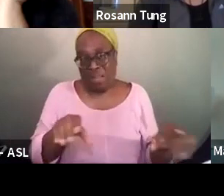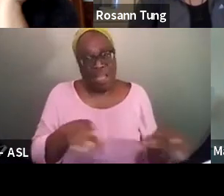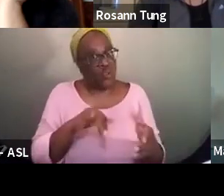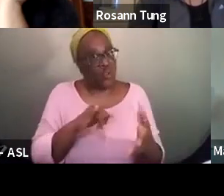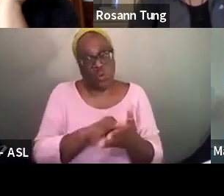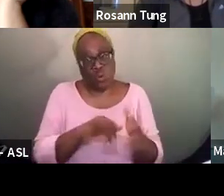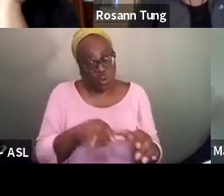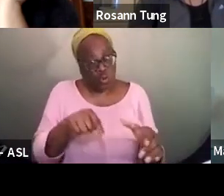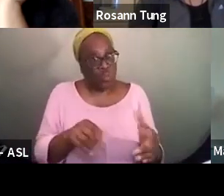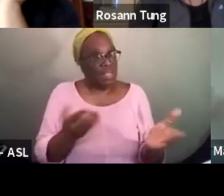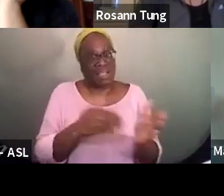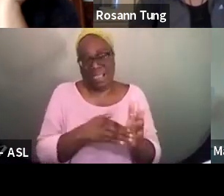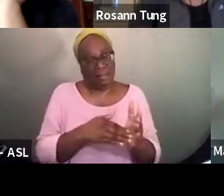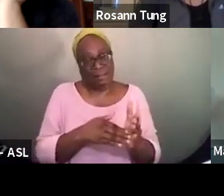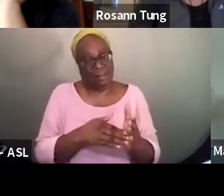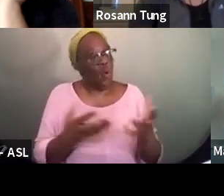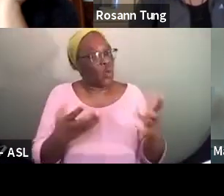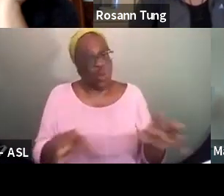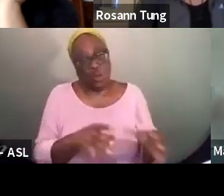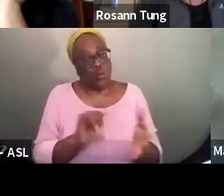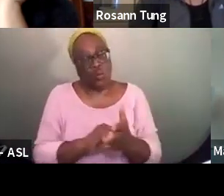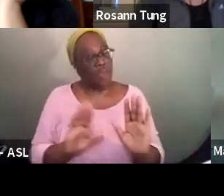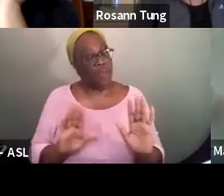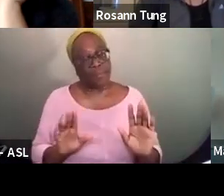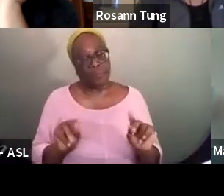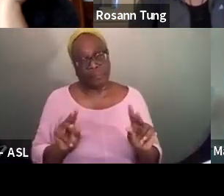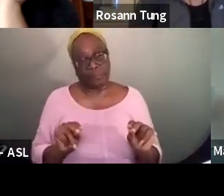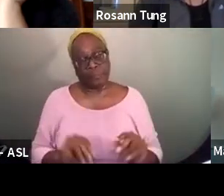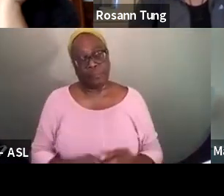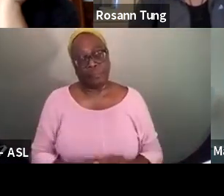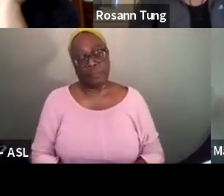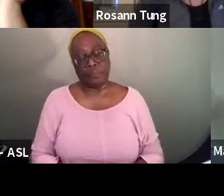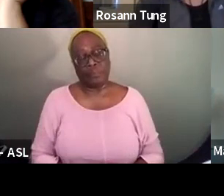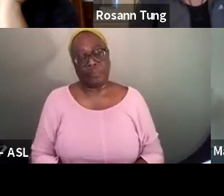create another permanent policy, and we don't want to leave that door open.